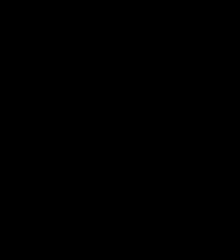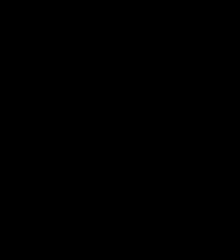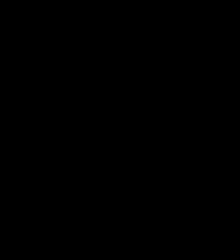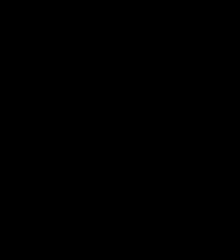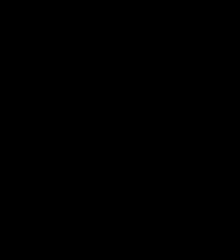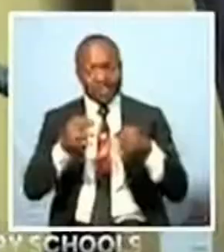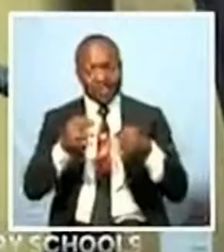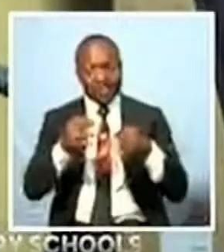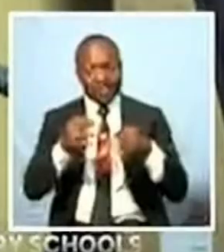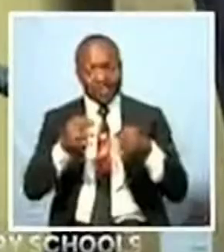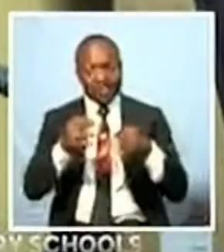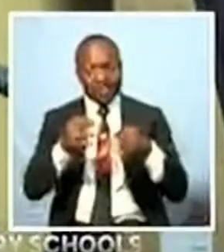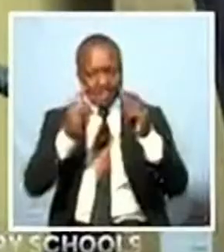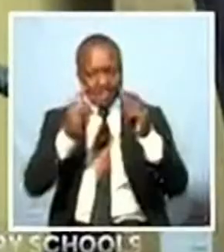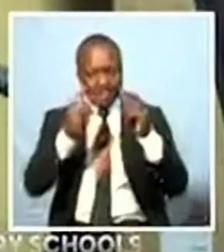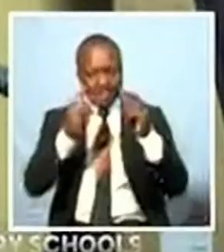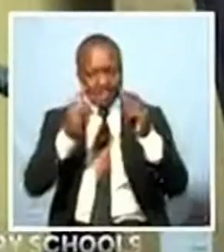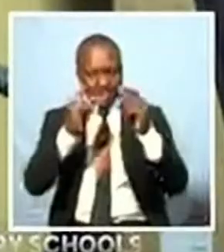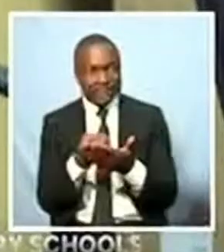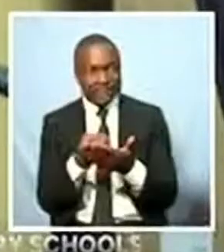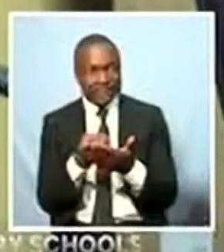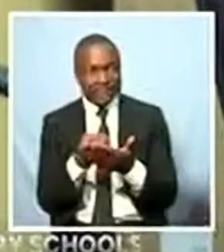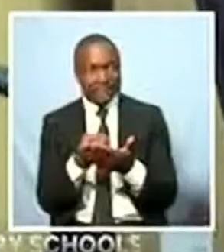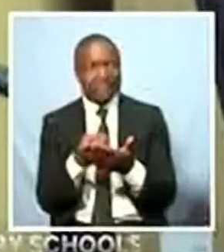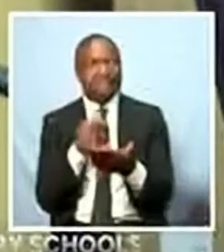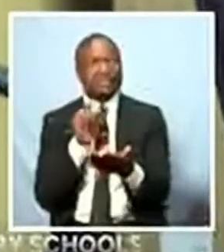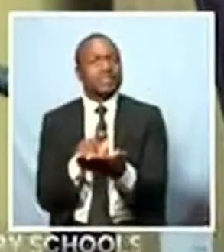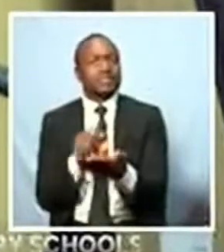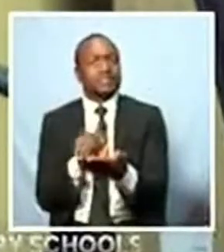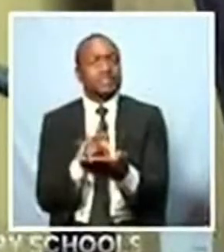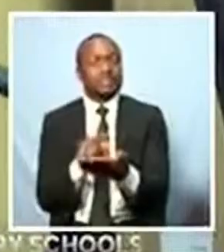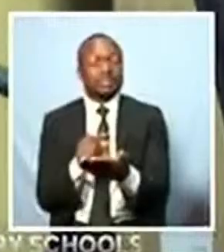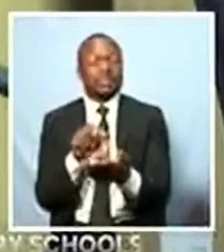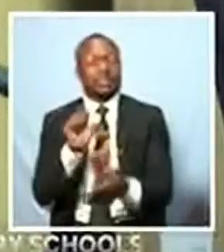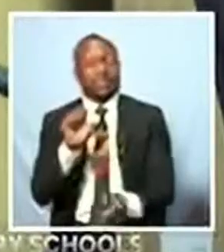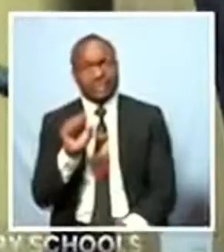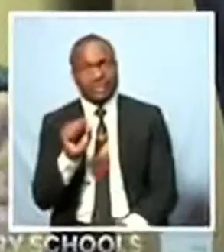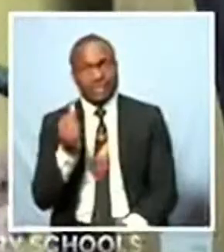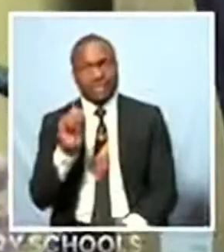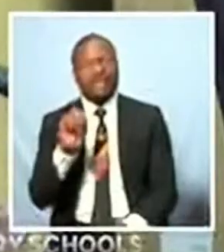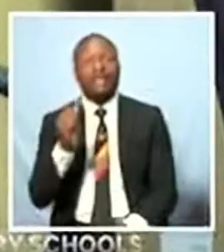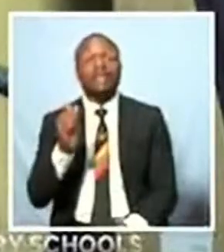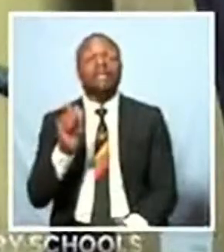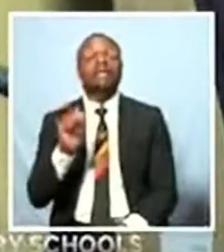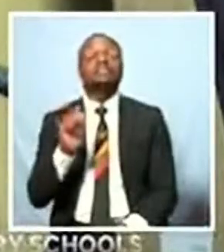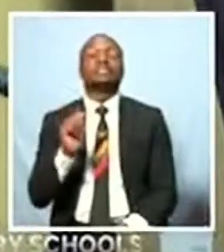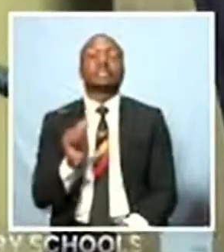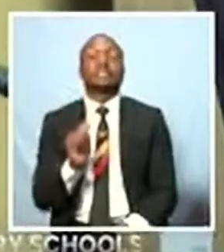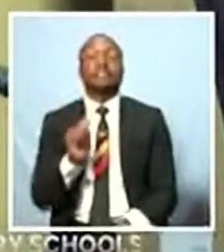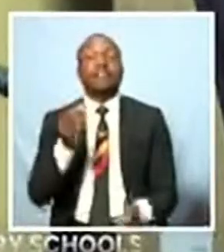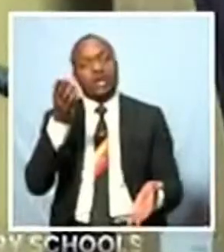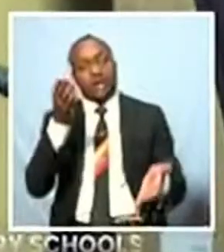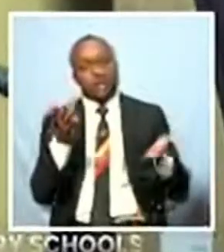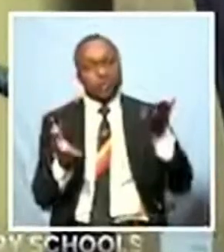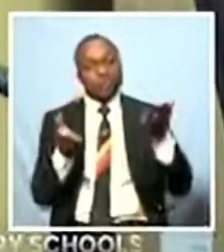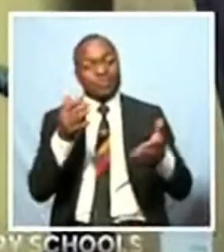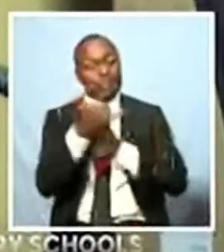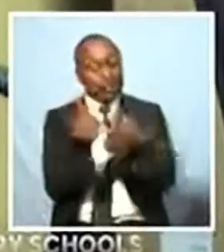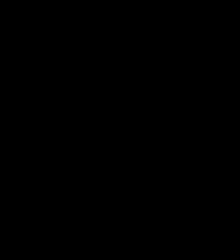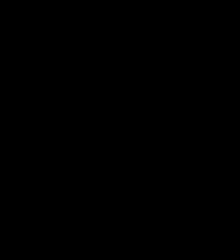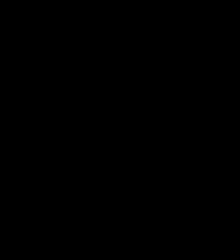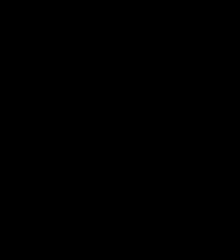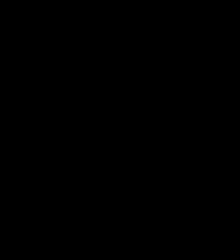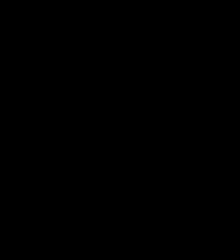Another evidence from SACMEC, which compared the countries in terms of the